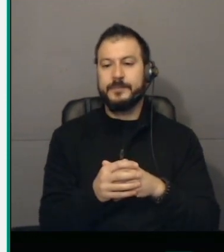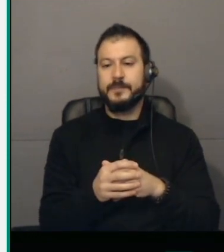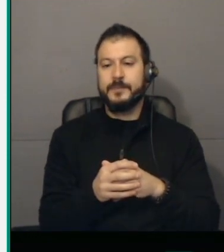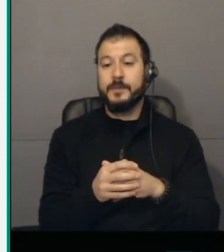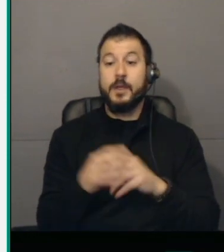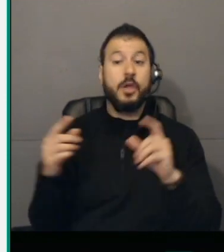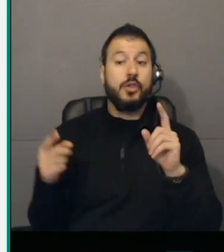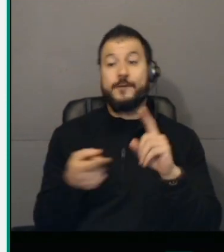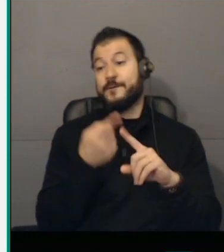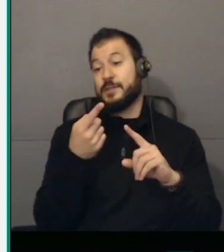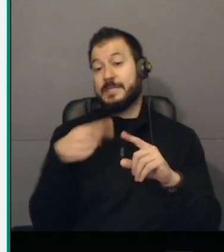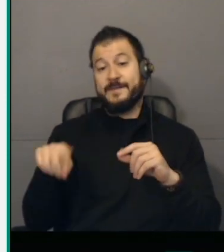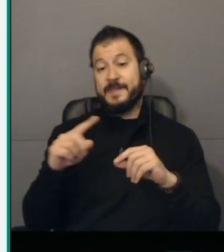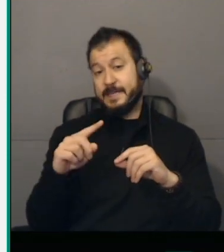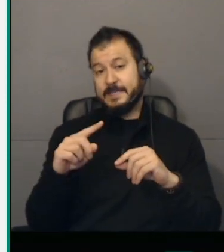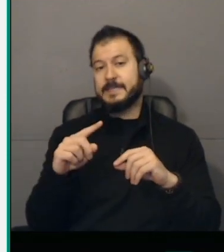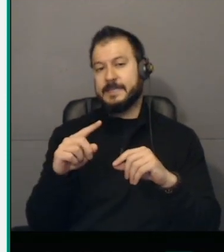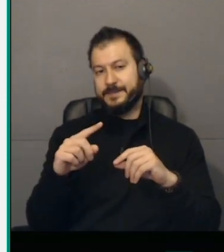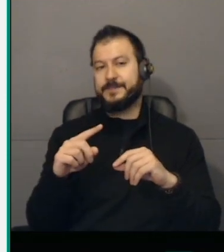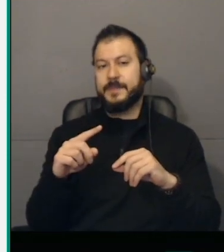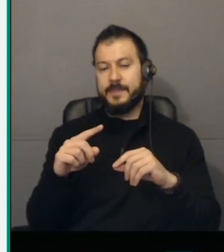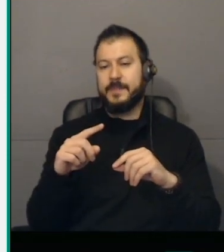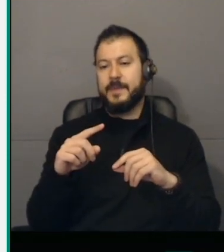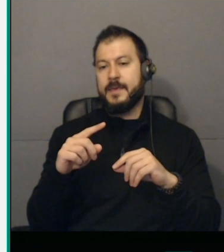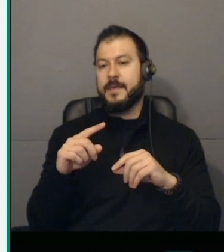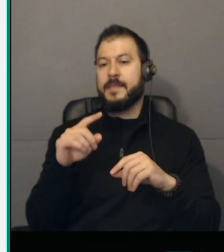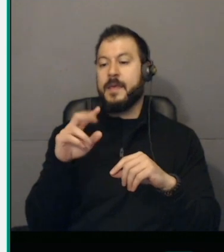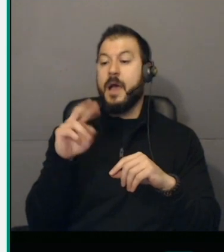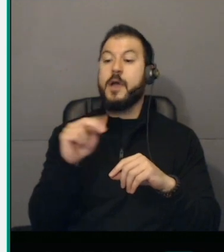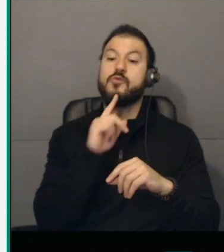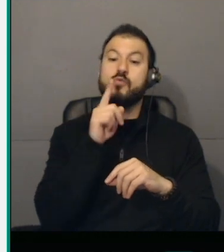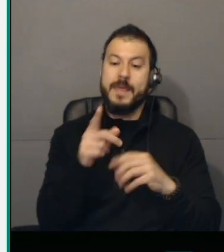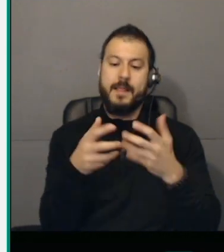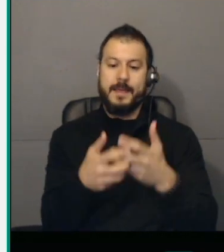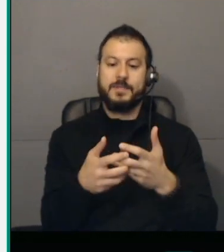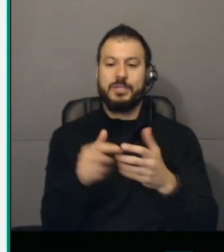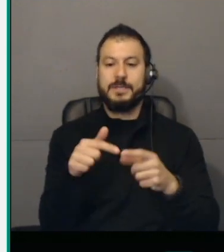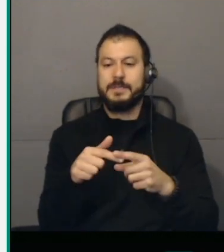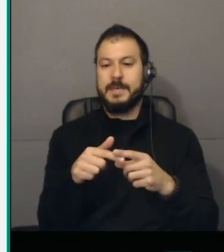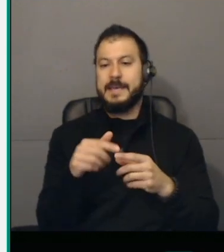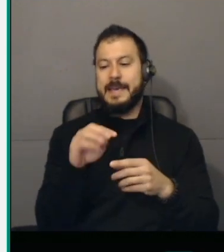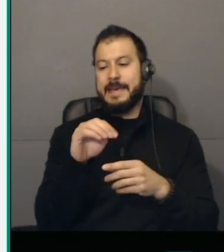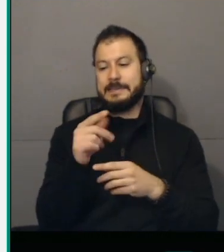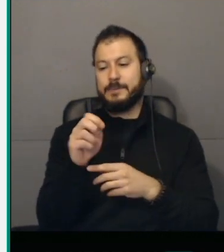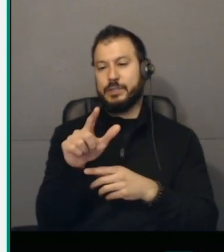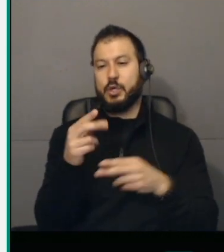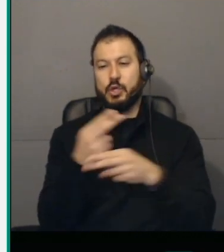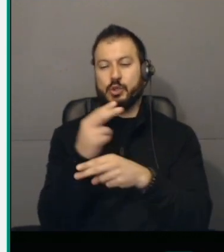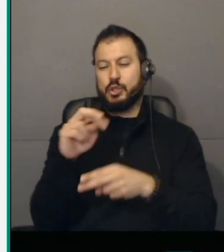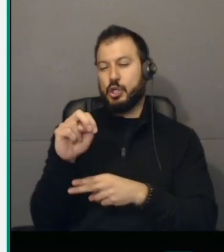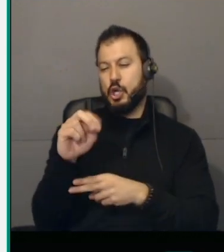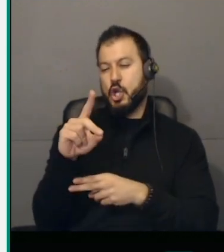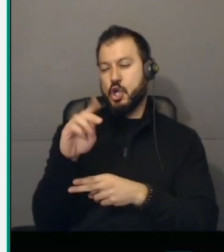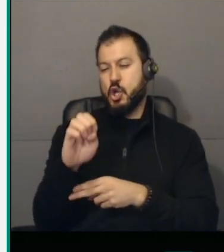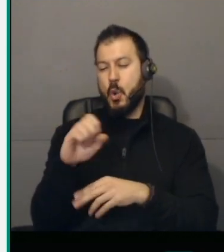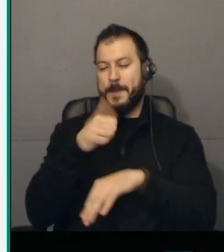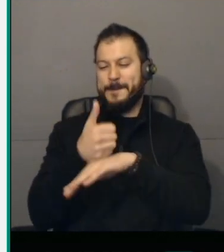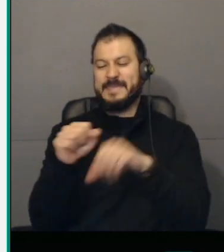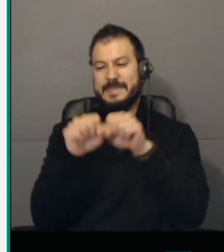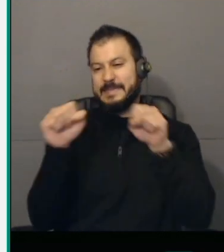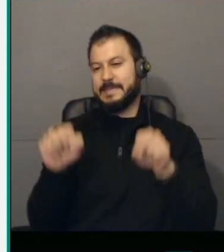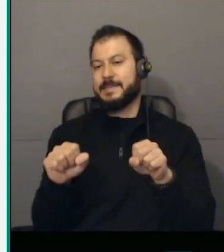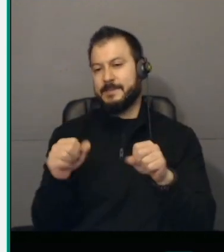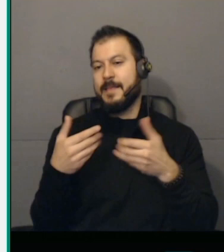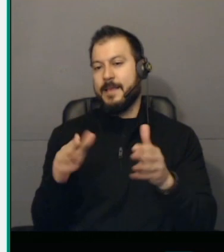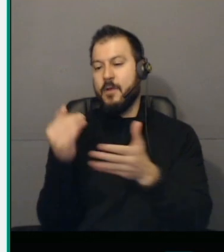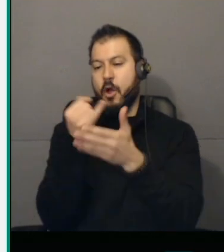So the first of these is the fact that Unreal Engine, its material system uses a node-based system that